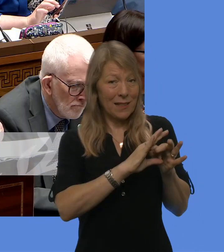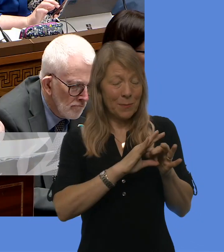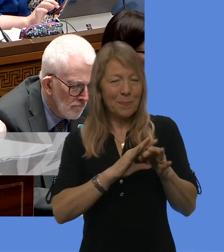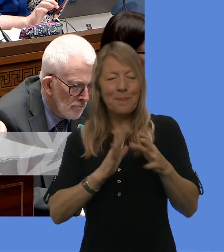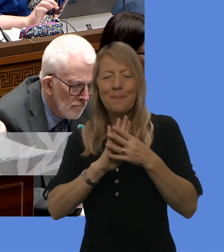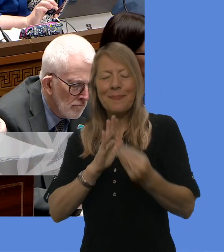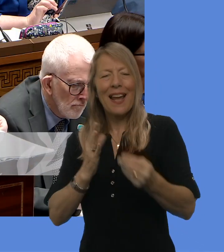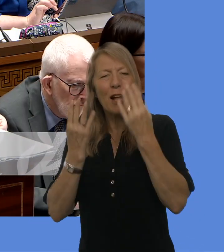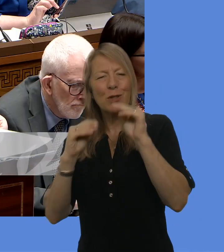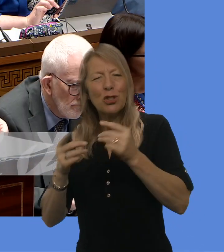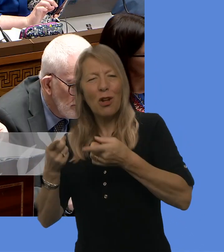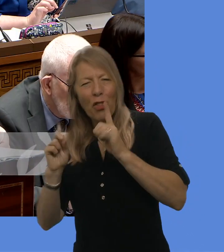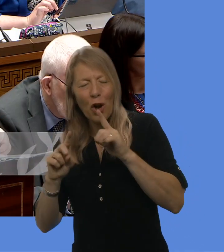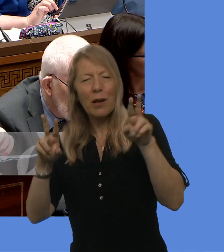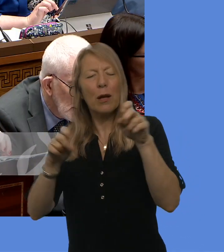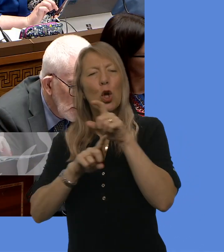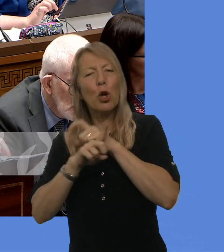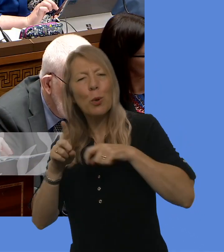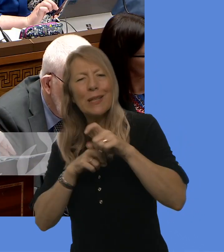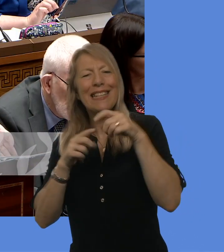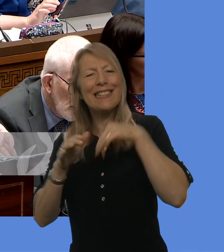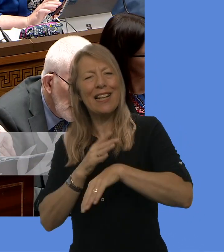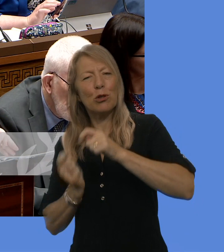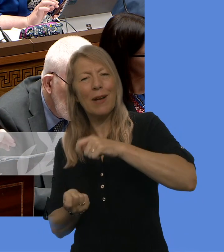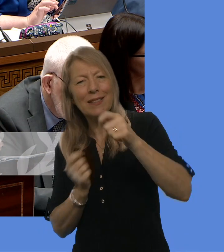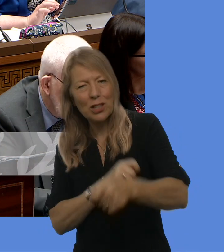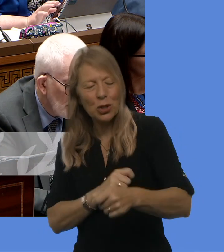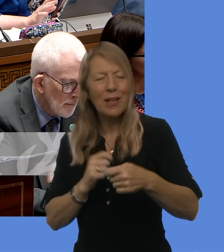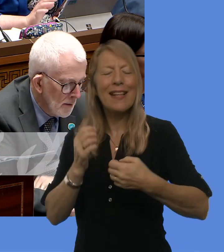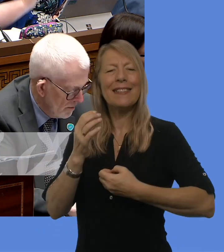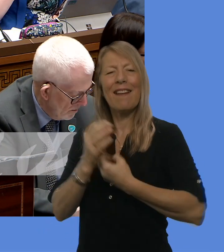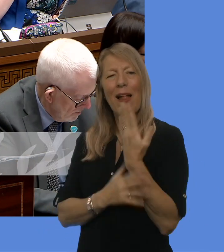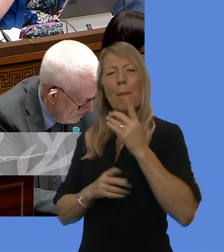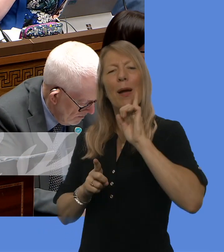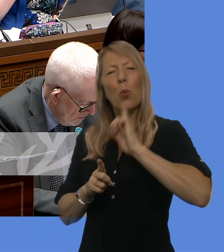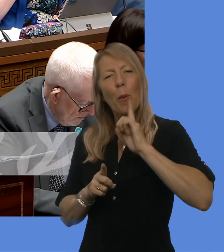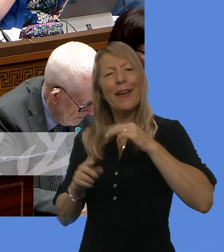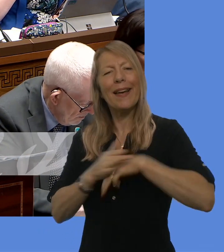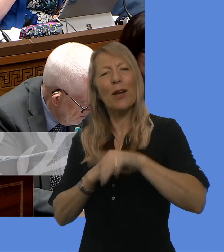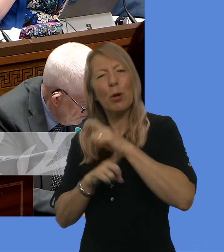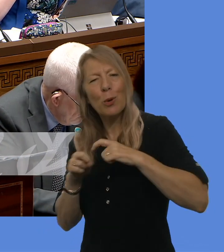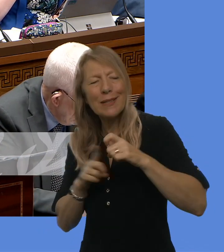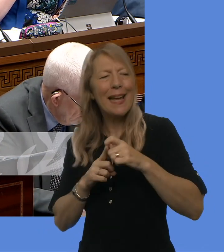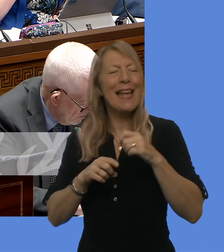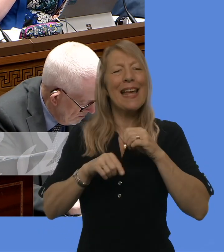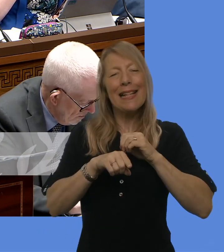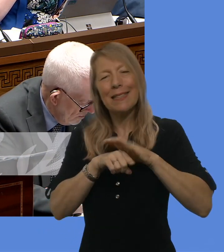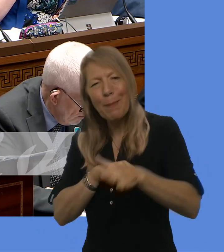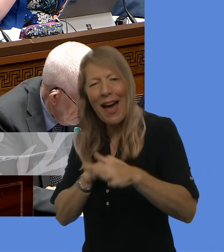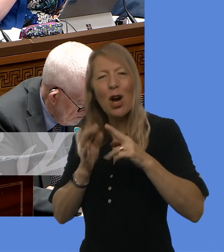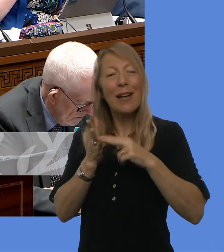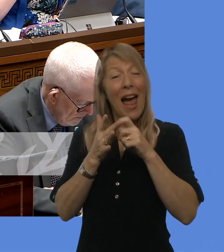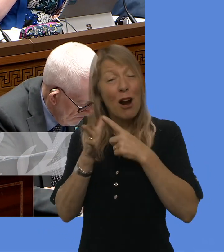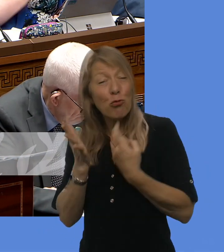in Transition, Developing Women in the Community, Aspire, Engage, NIACRO and others. And the plan is that the videos can serve as a prompt